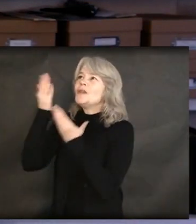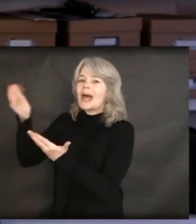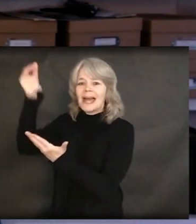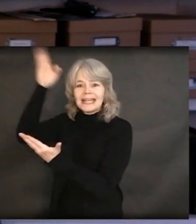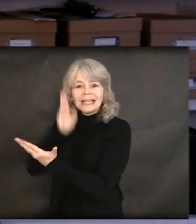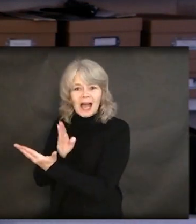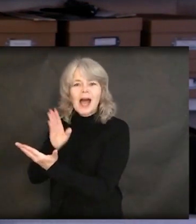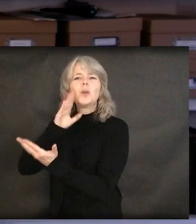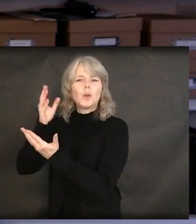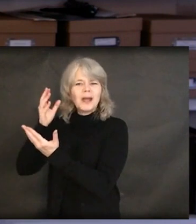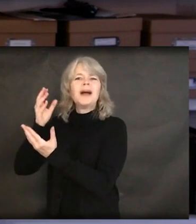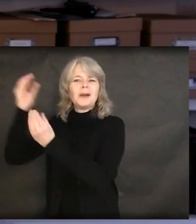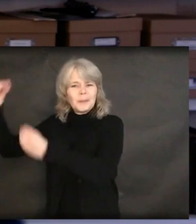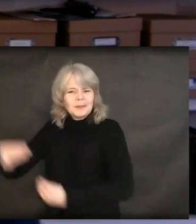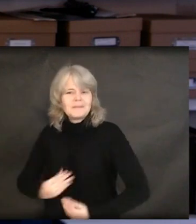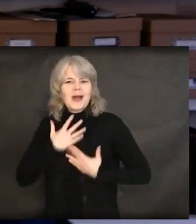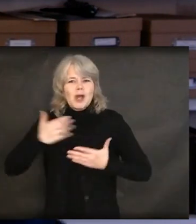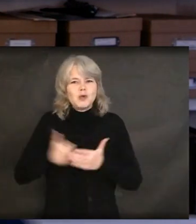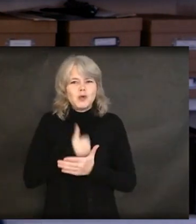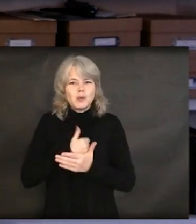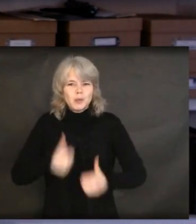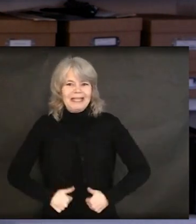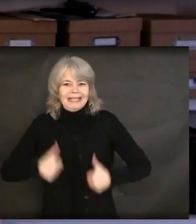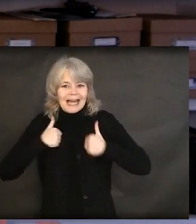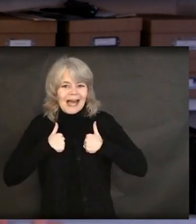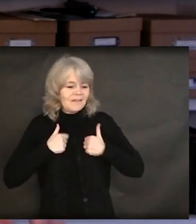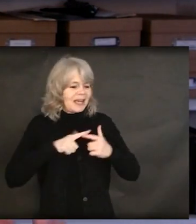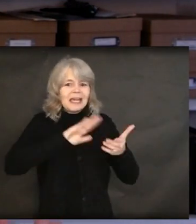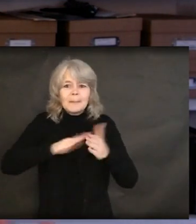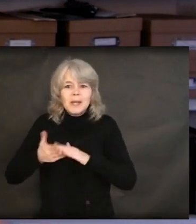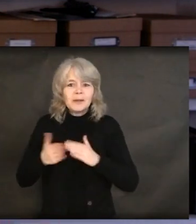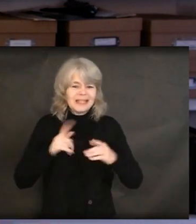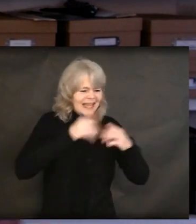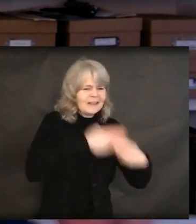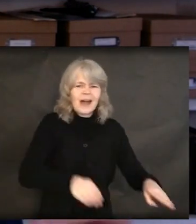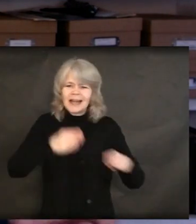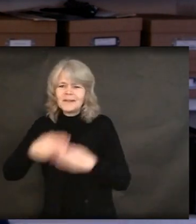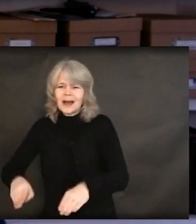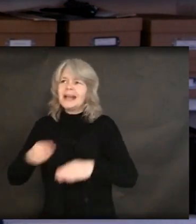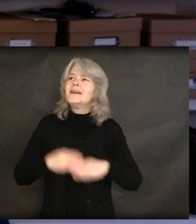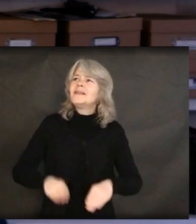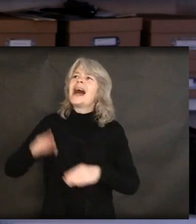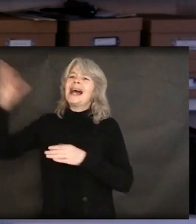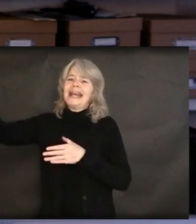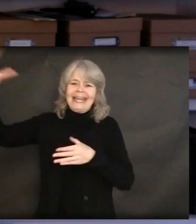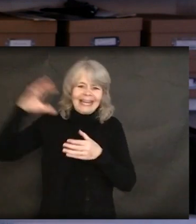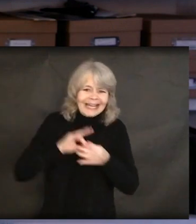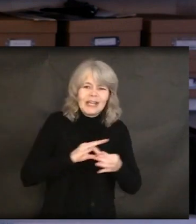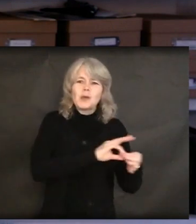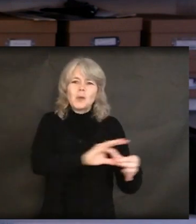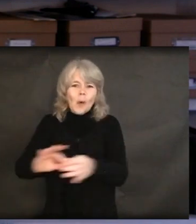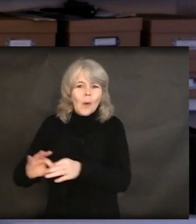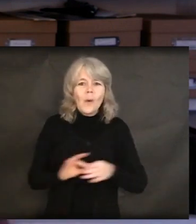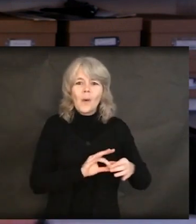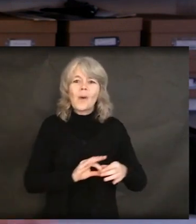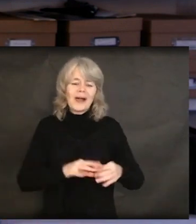who brings life in the midst of death, who draws communities who have been torn asunder back together, who responds to grief with the power